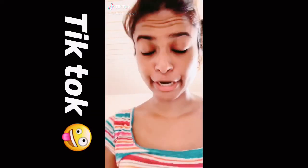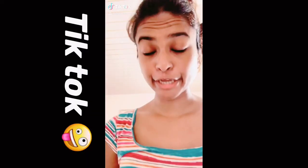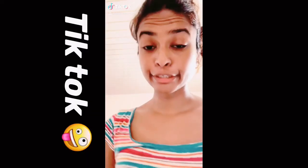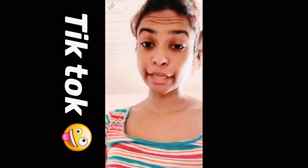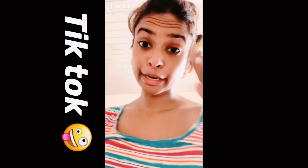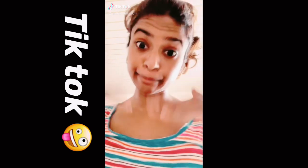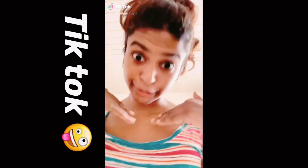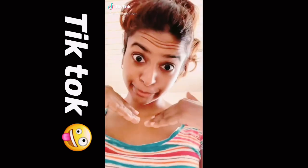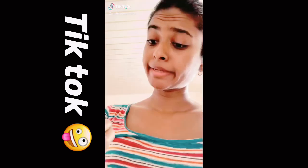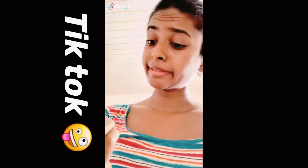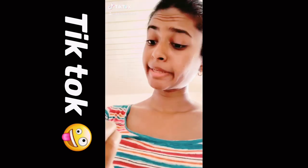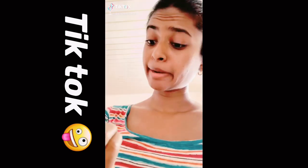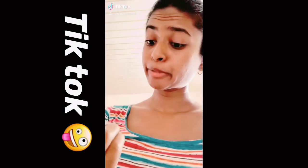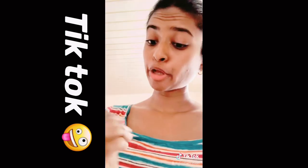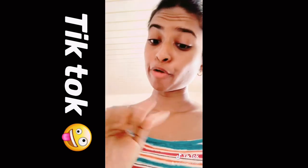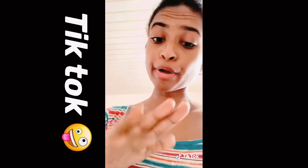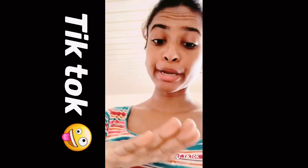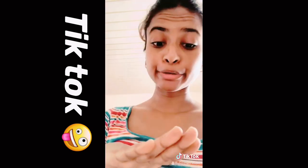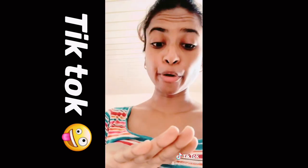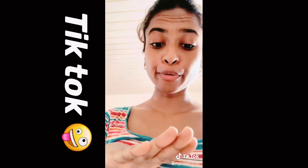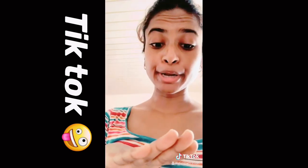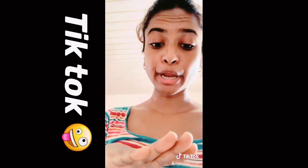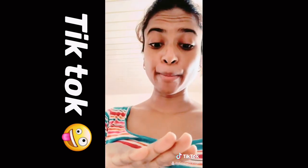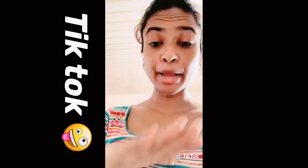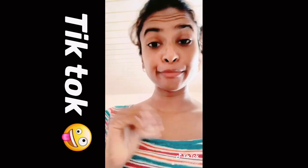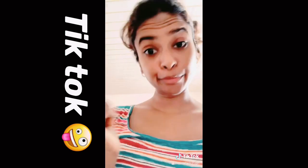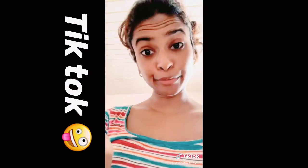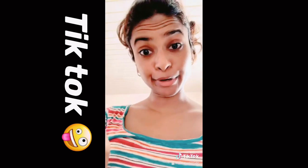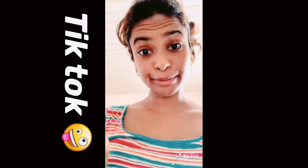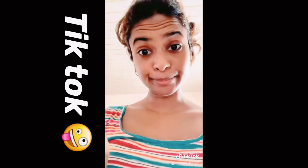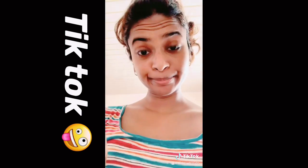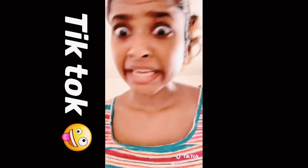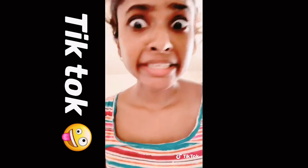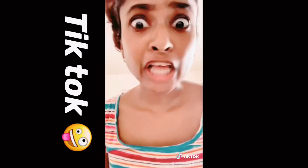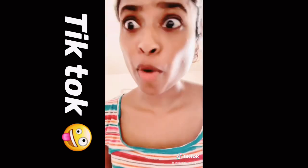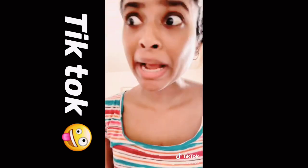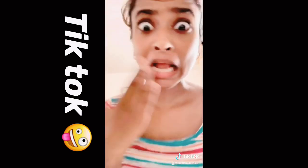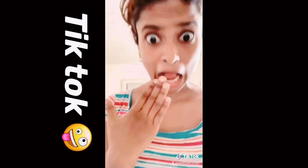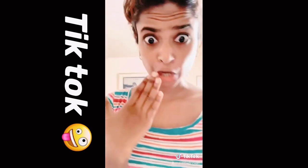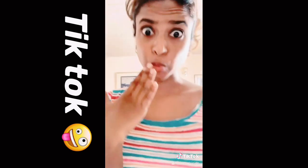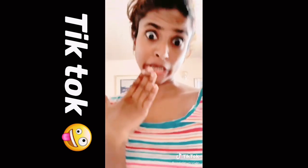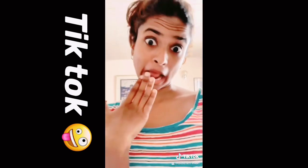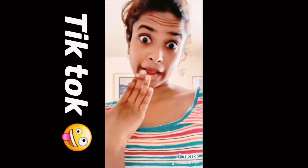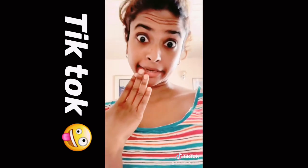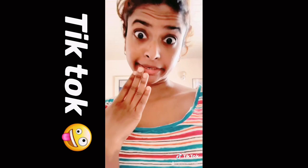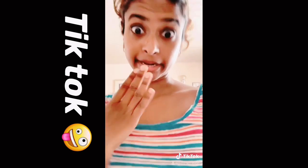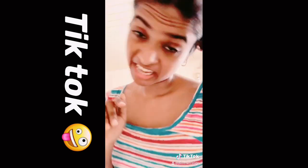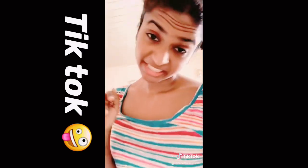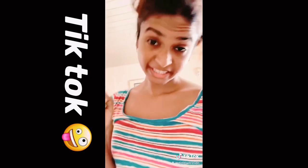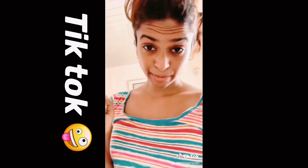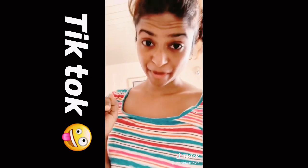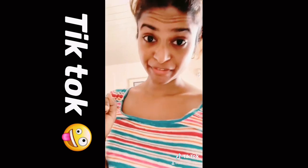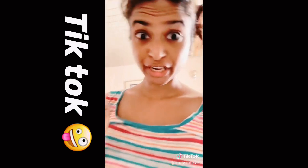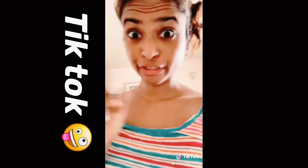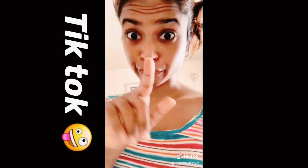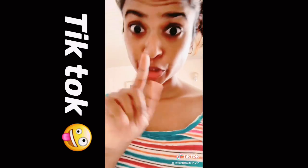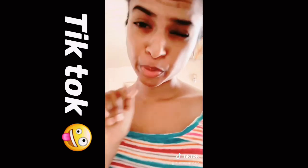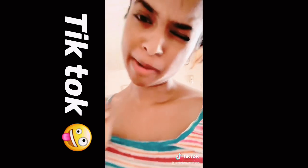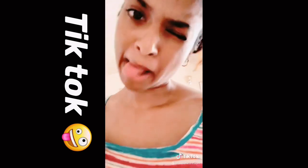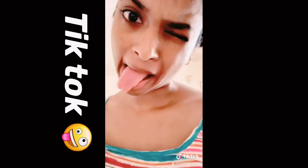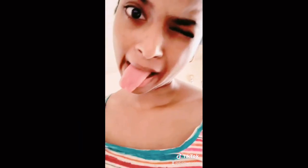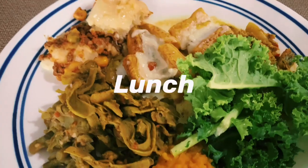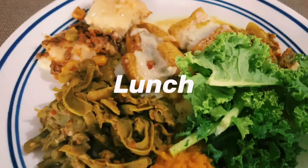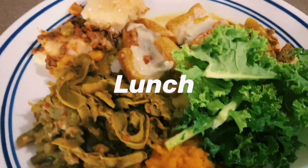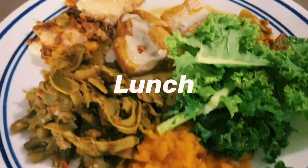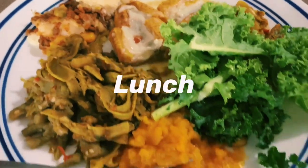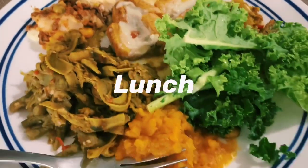the other day, said he missed me. I said, I'm sorry, I can't talk right now, I'm at a funeral. He said, oh my God, who died? I said, my feelings for you